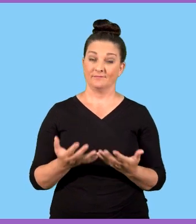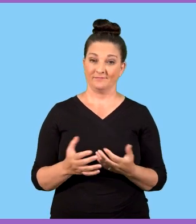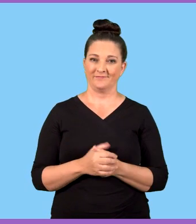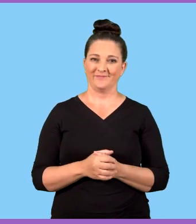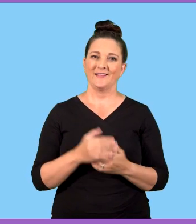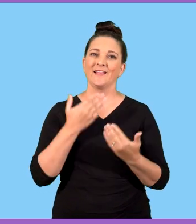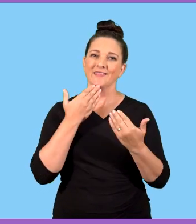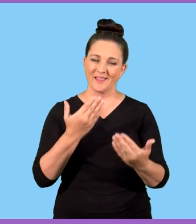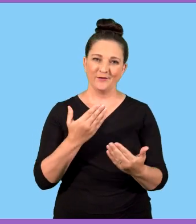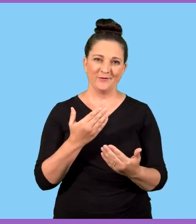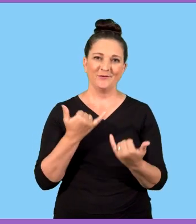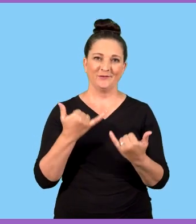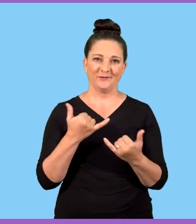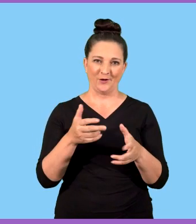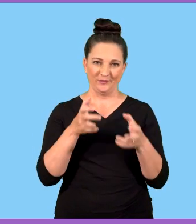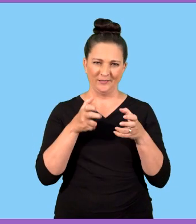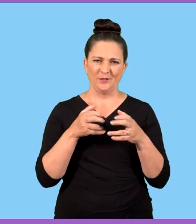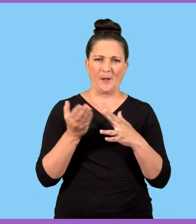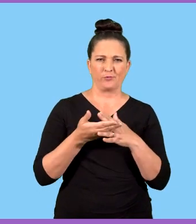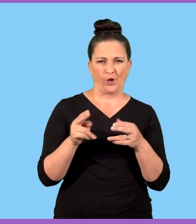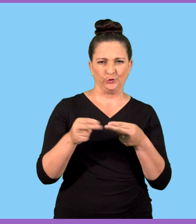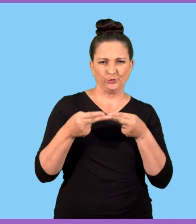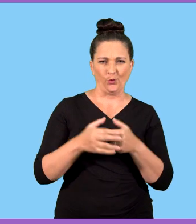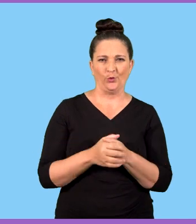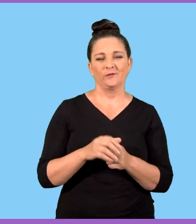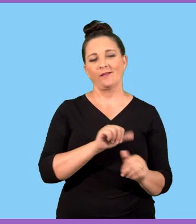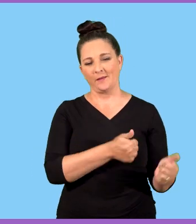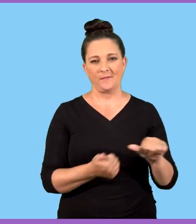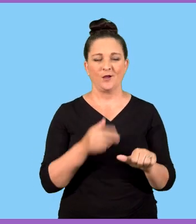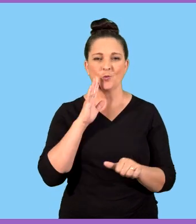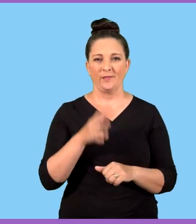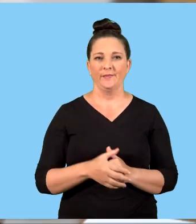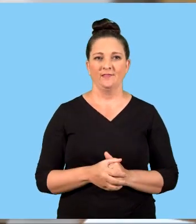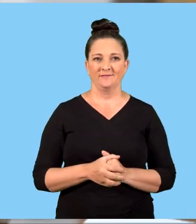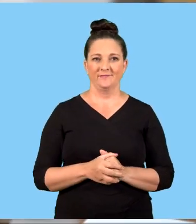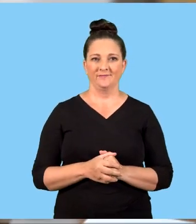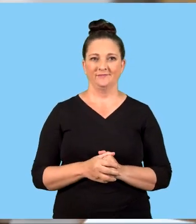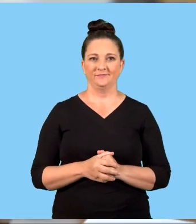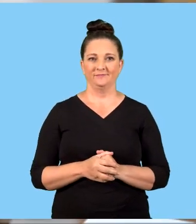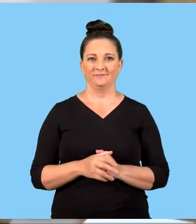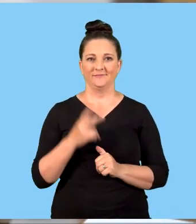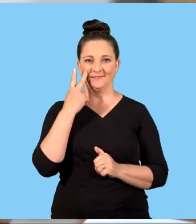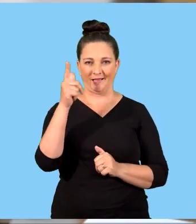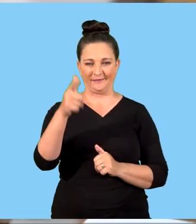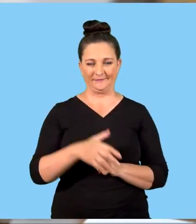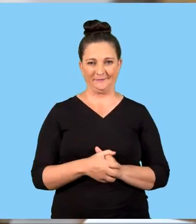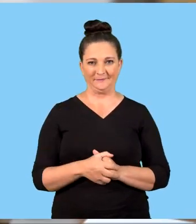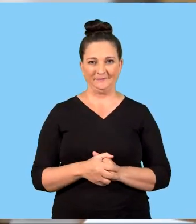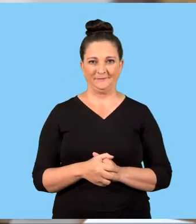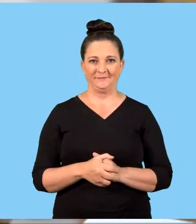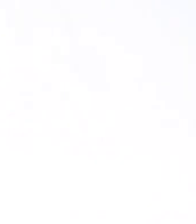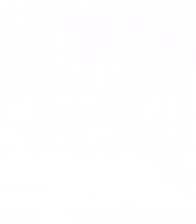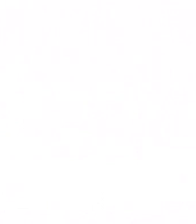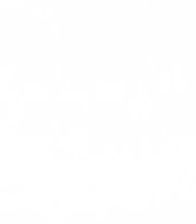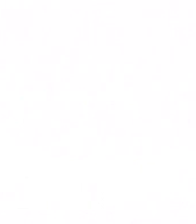Sure. Thanks everyone for listening to me. Let's take another short break. When we get back, you can see where we go from there. See you later.